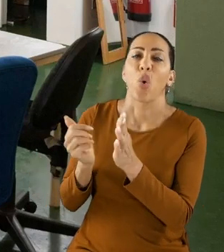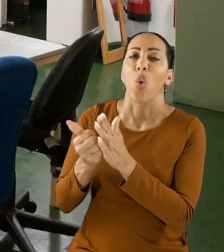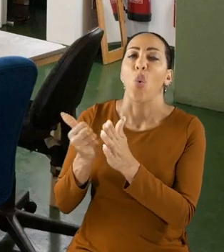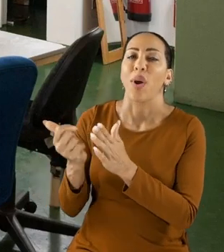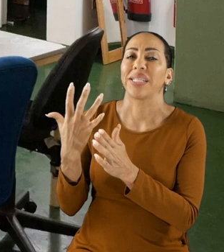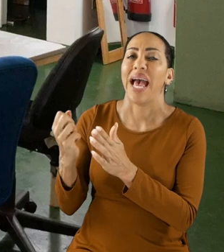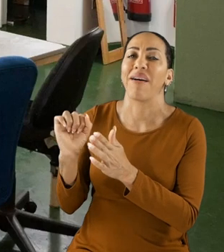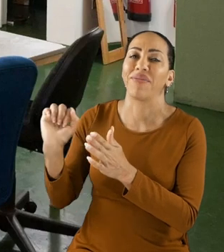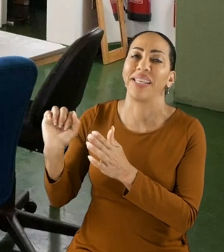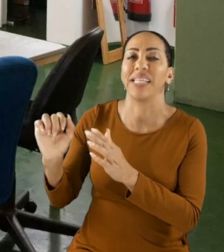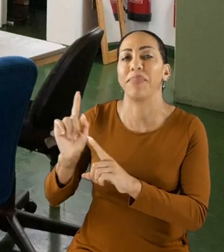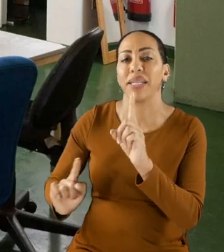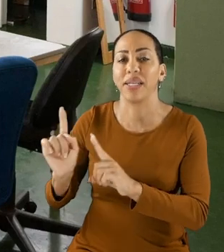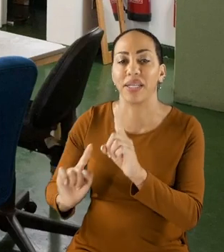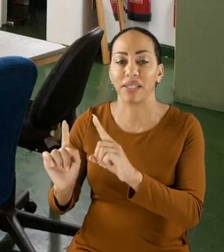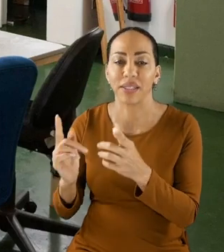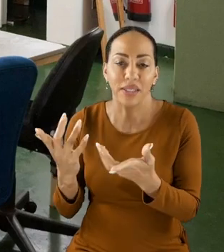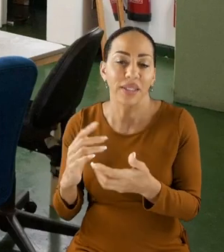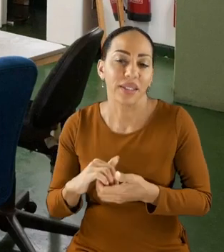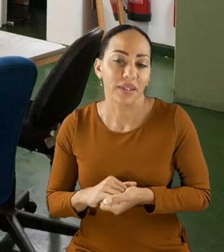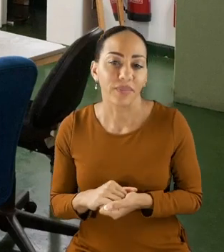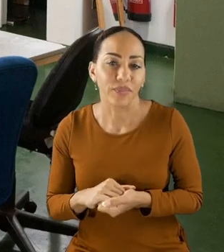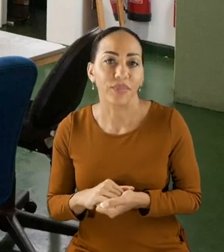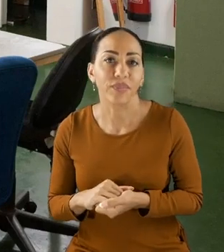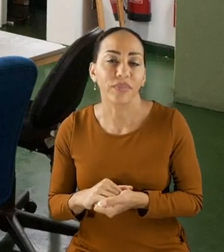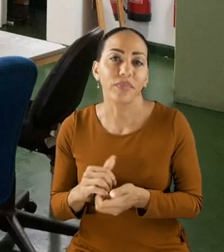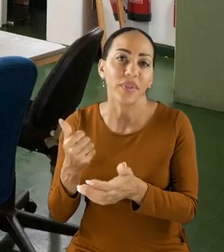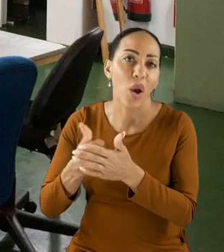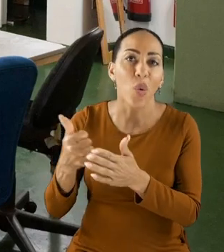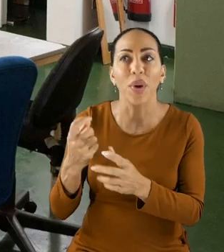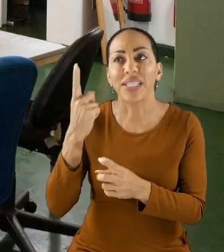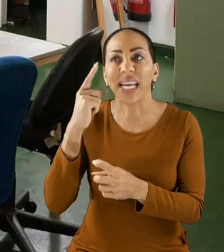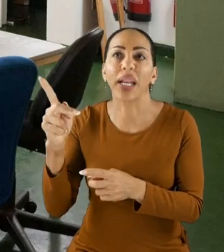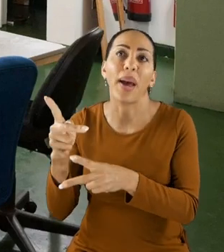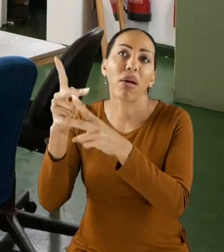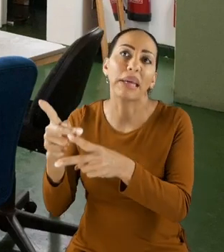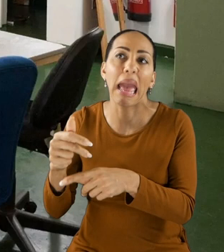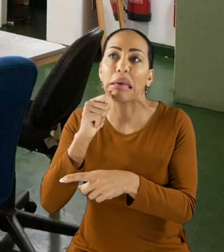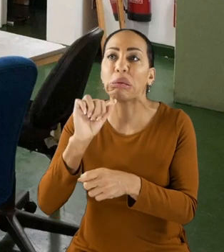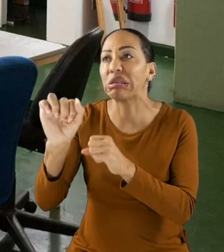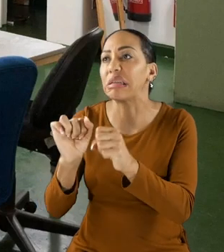It's in the interest of other care users and their budgets and the funding for their care.